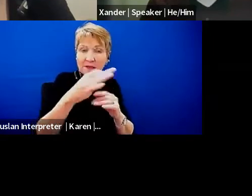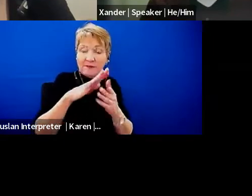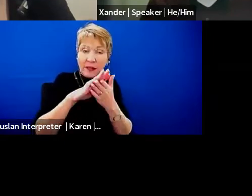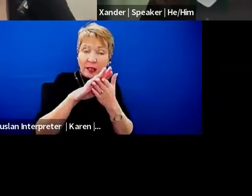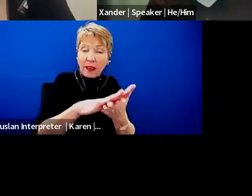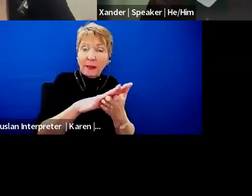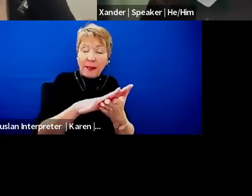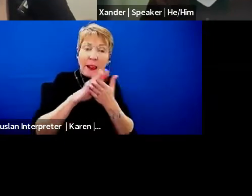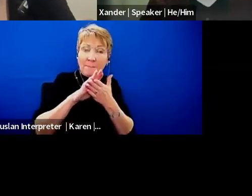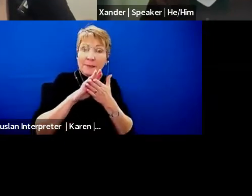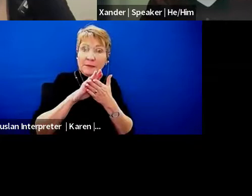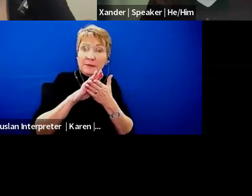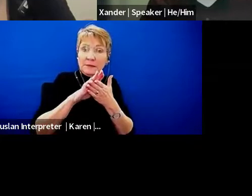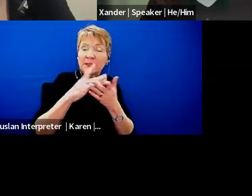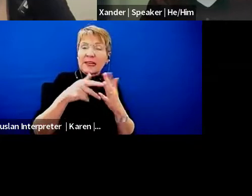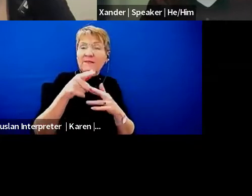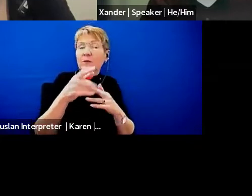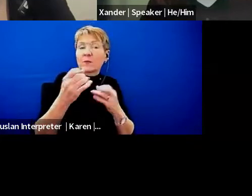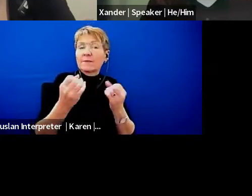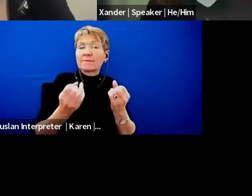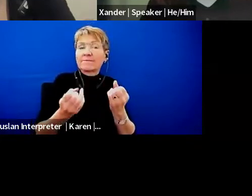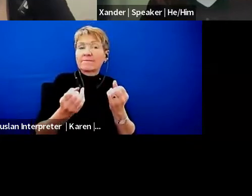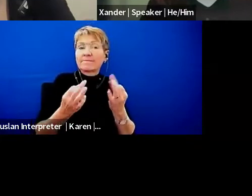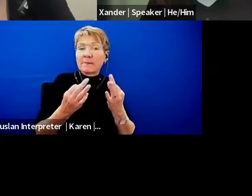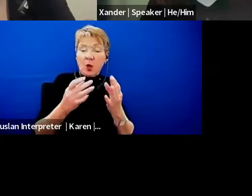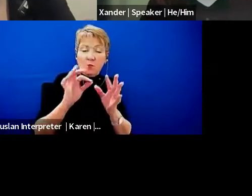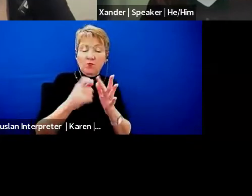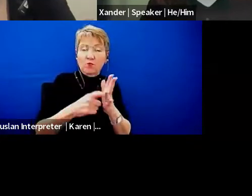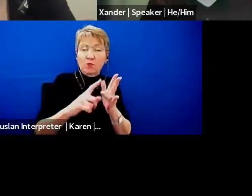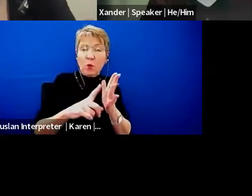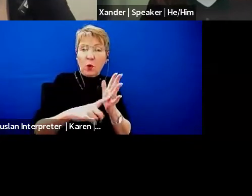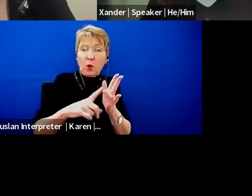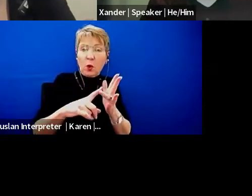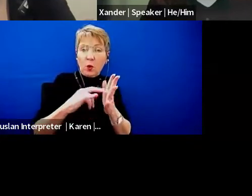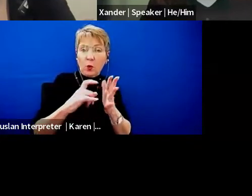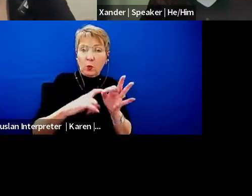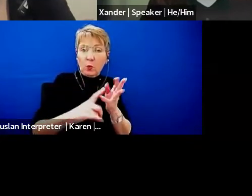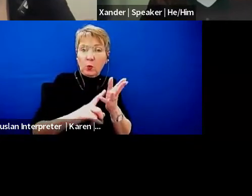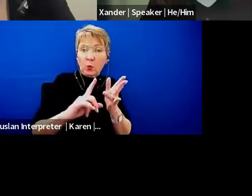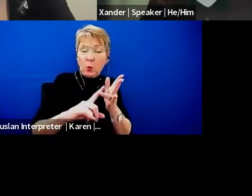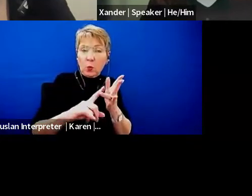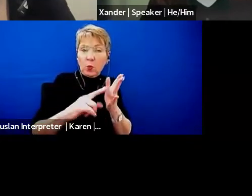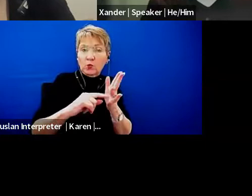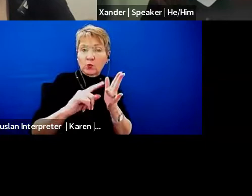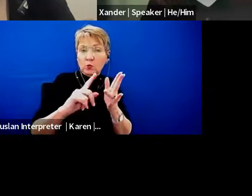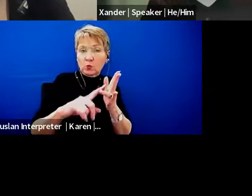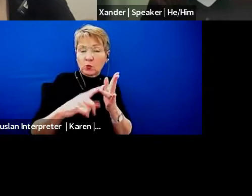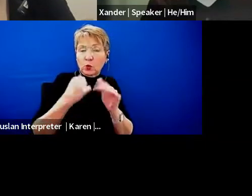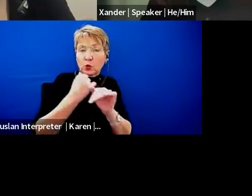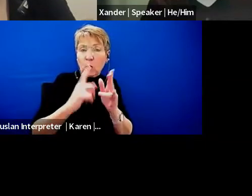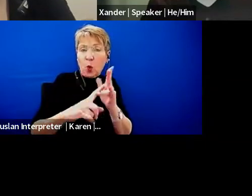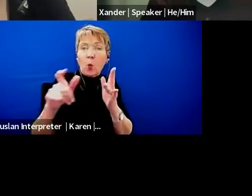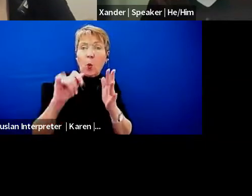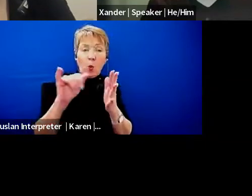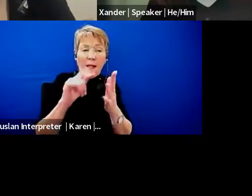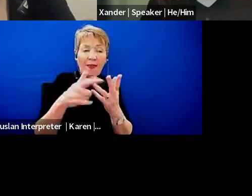If you don't have access to Prolo Quotago or a pod, you also have just help cards. So